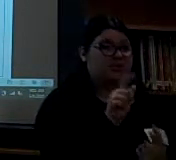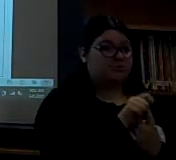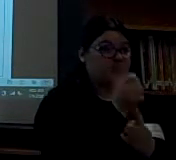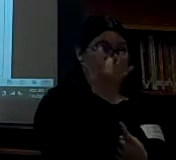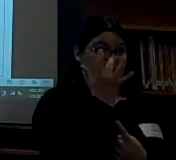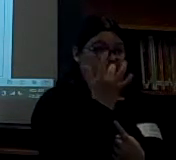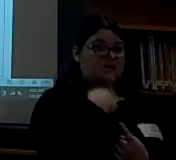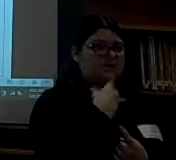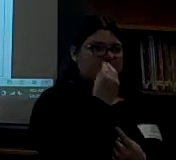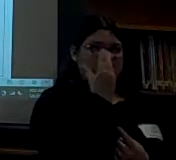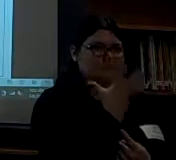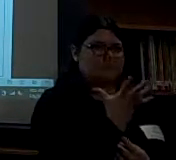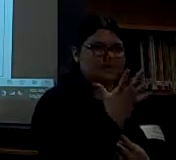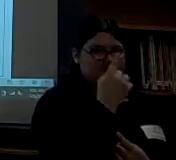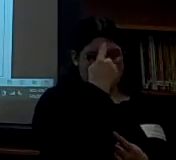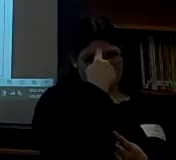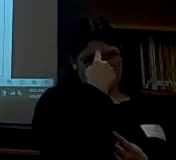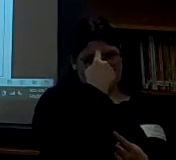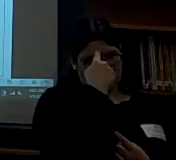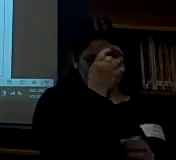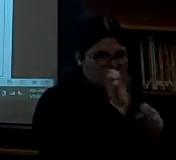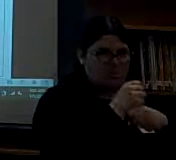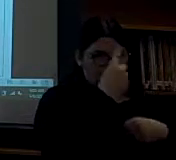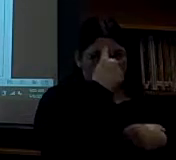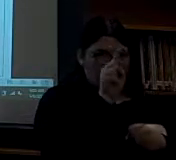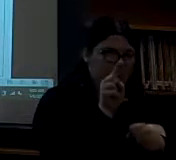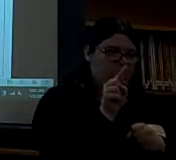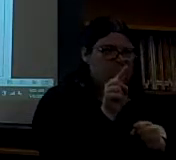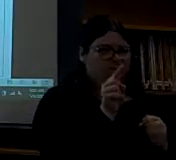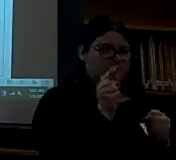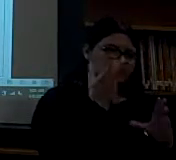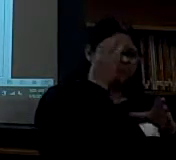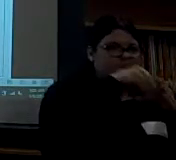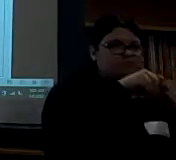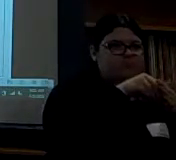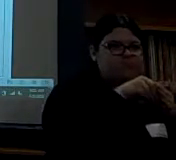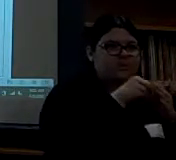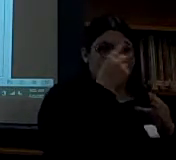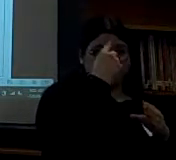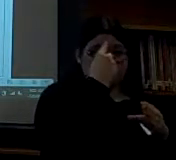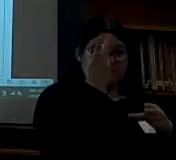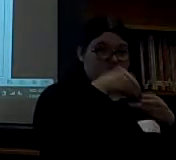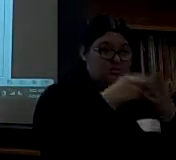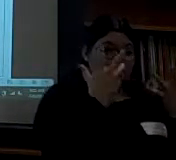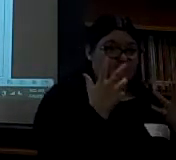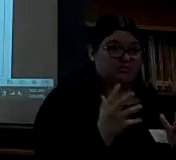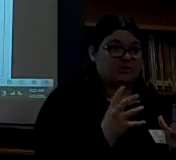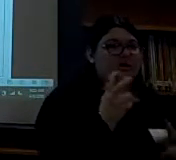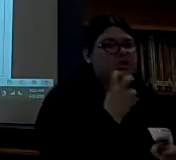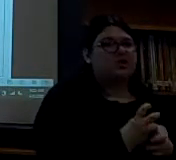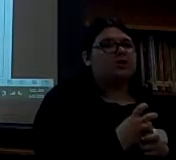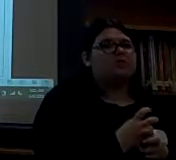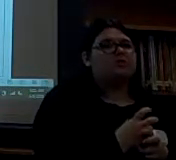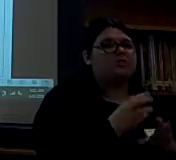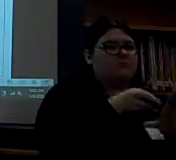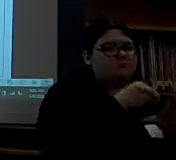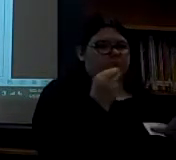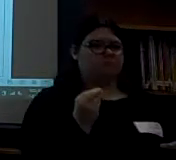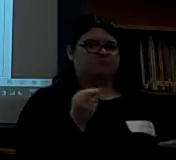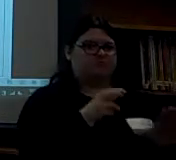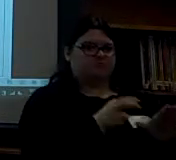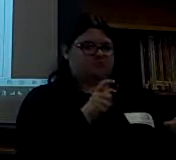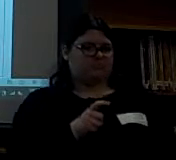because remember I said their brains are wired for engagement. Once their brains are engaged, it's actually really hard for them to